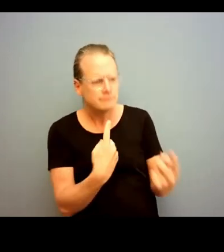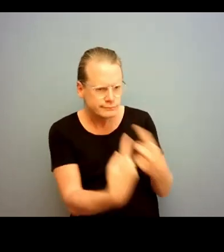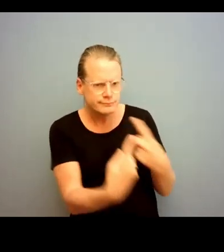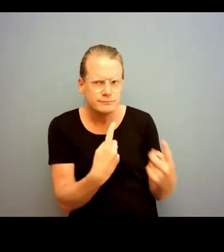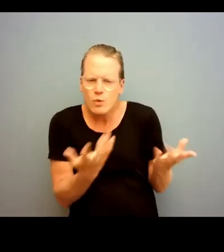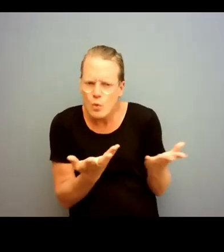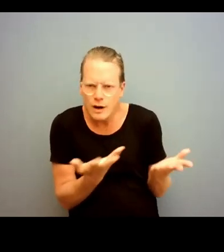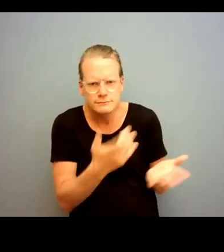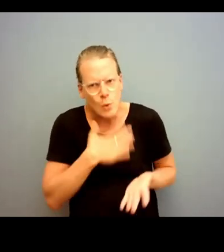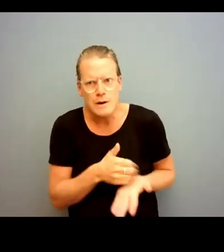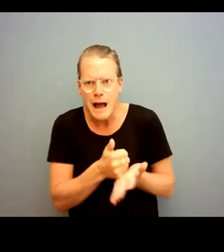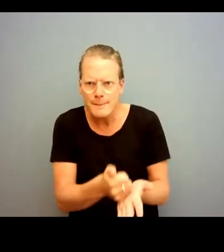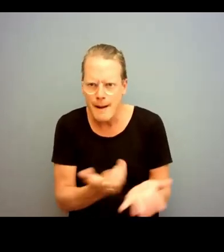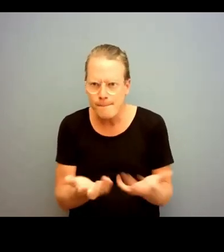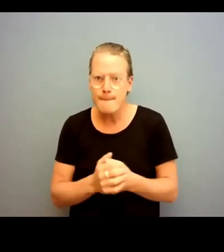lives.